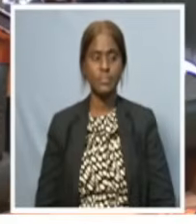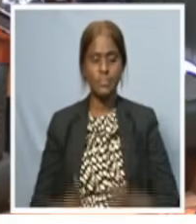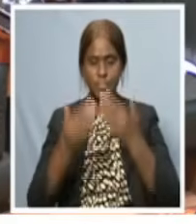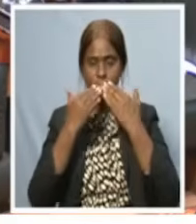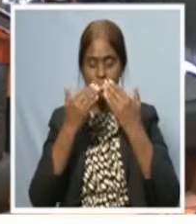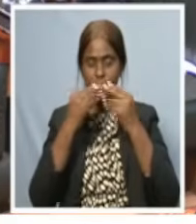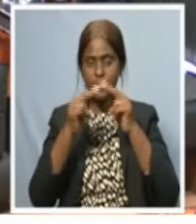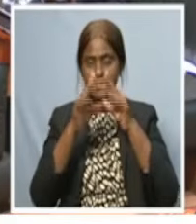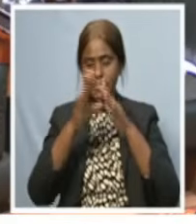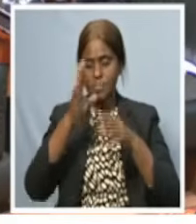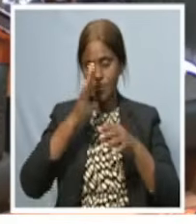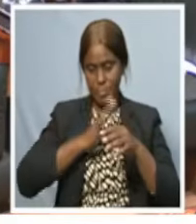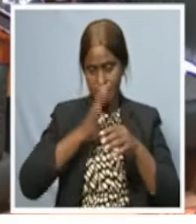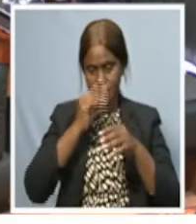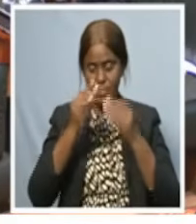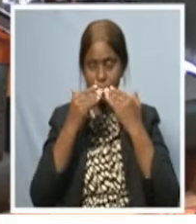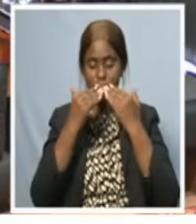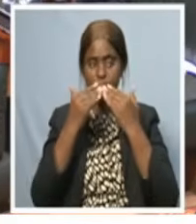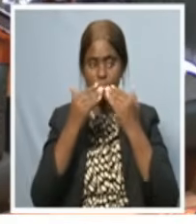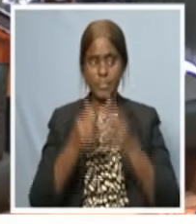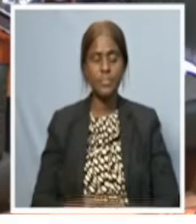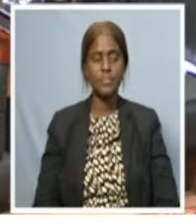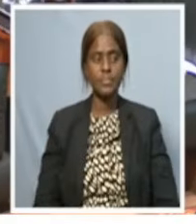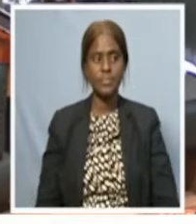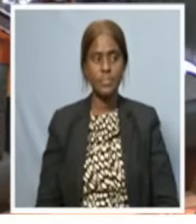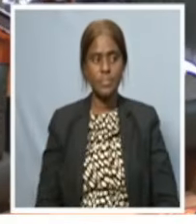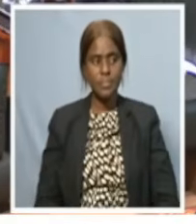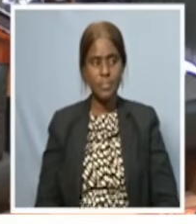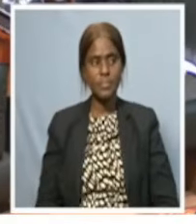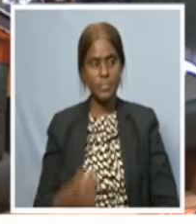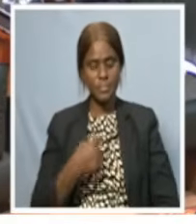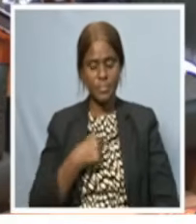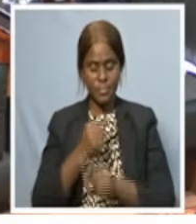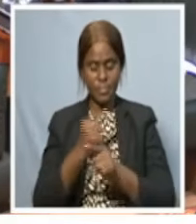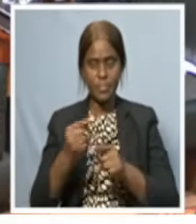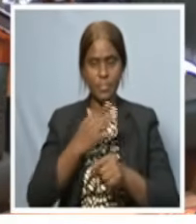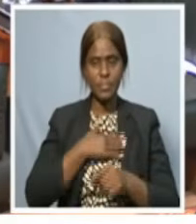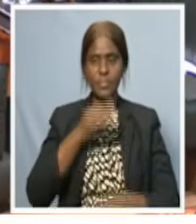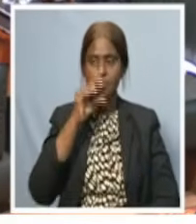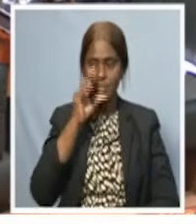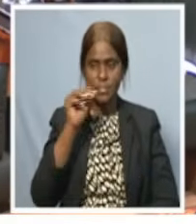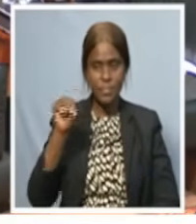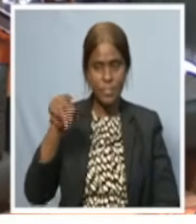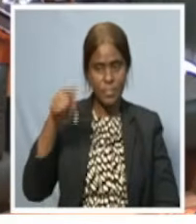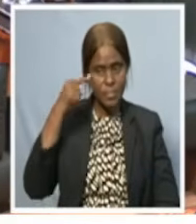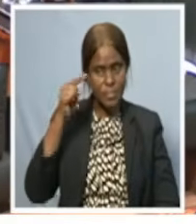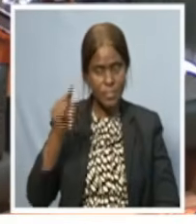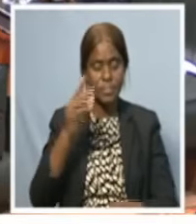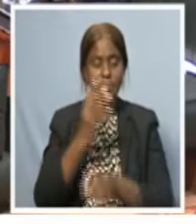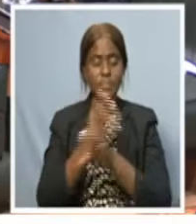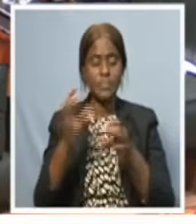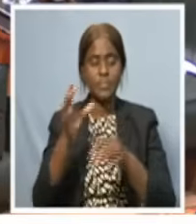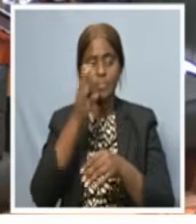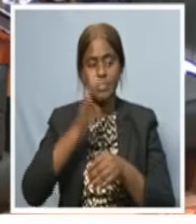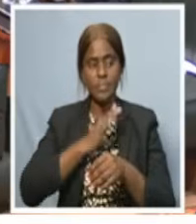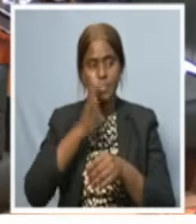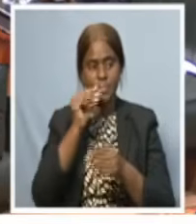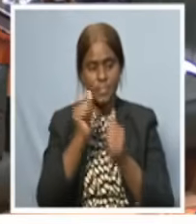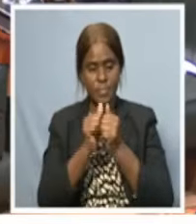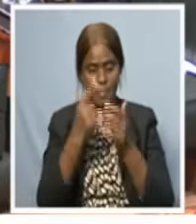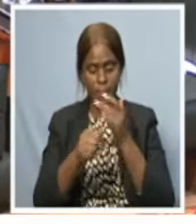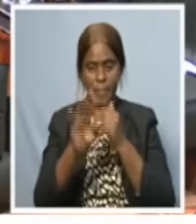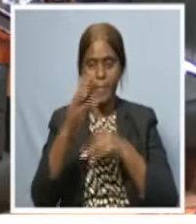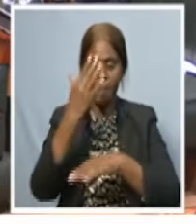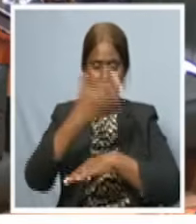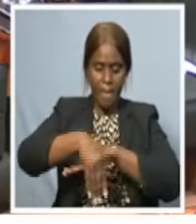Thank you very much, Madam Speaker. I was just whispering to my colleague, the Honorable Member for Chinsali, Madam Speaker, concerning